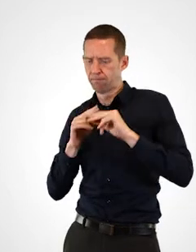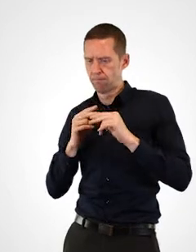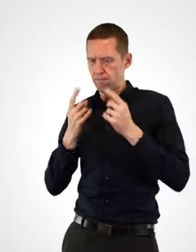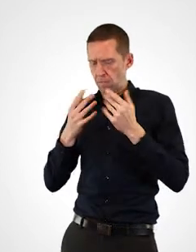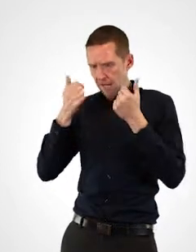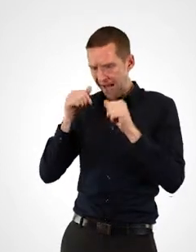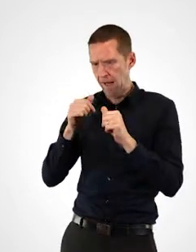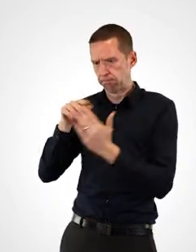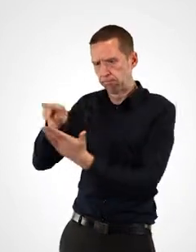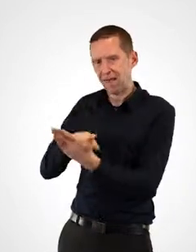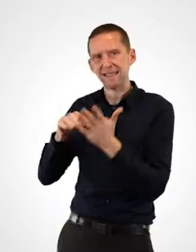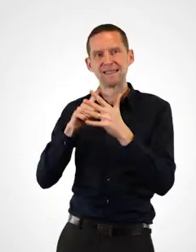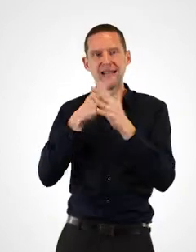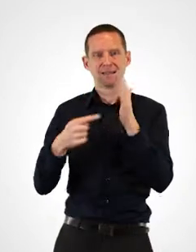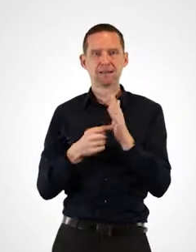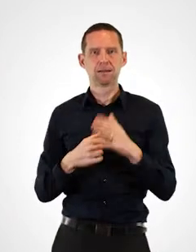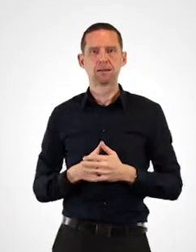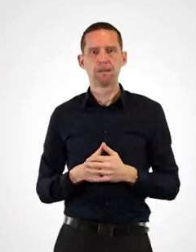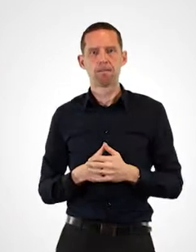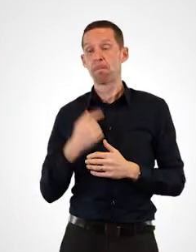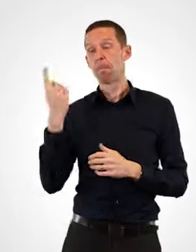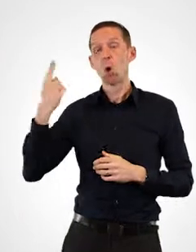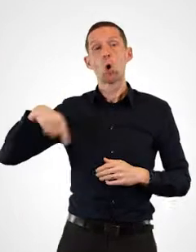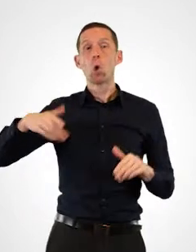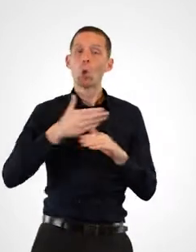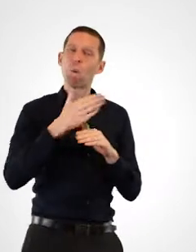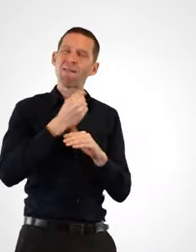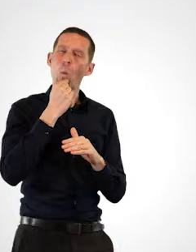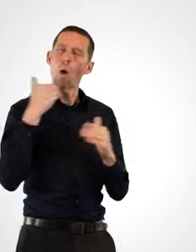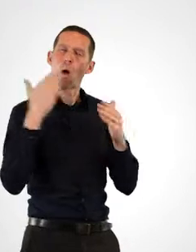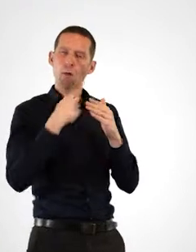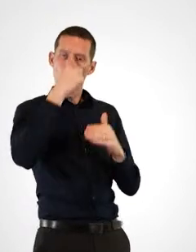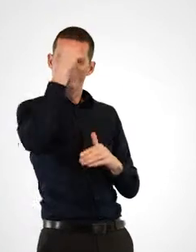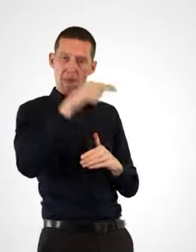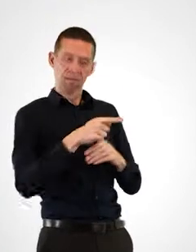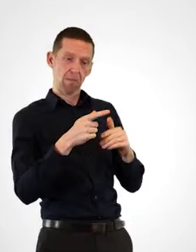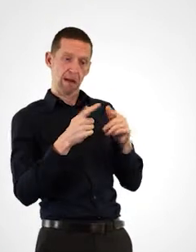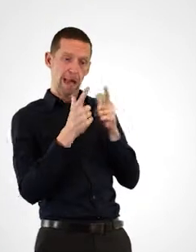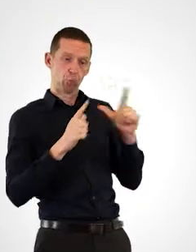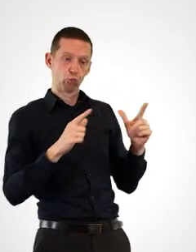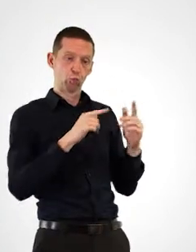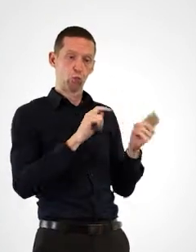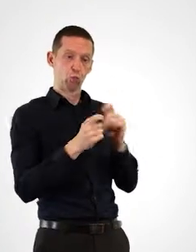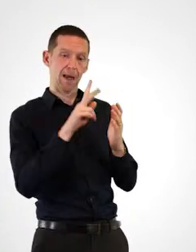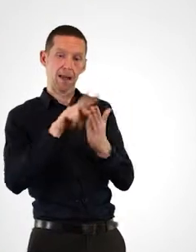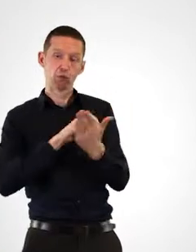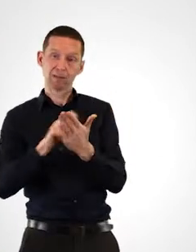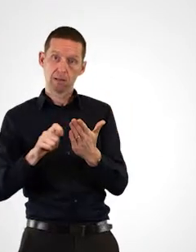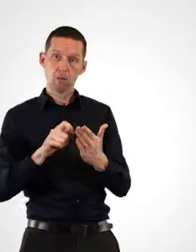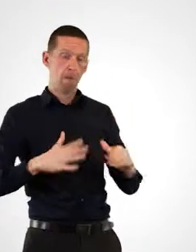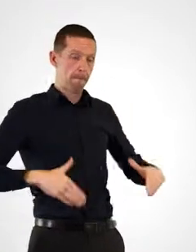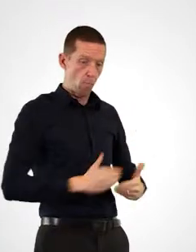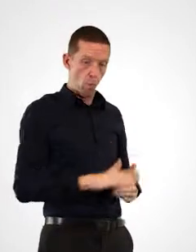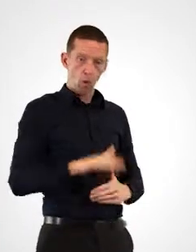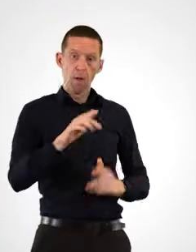those of us who've been in the field for a while, we know that that path from language to literacy, in other words, that path from birth to becoming a reader